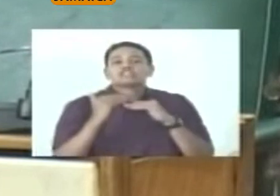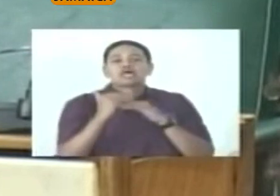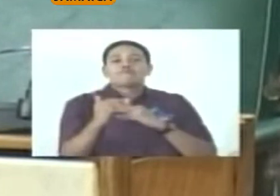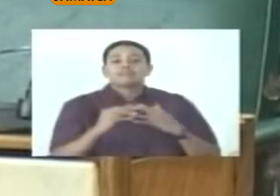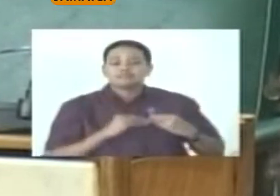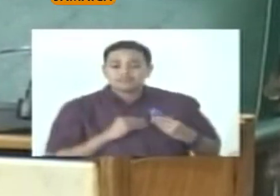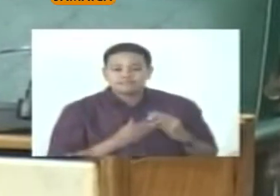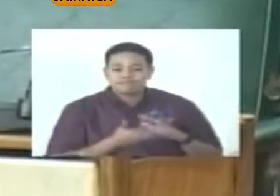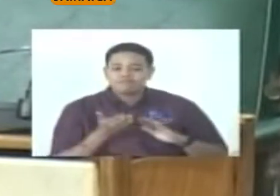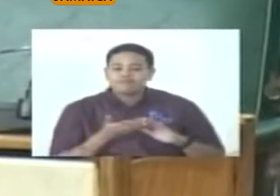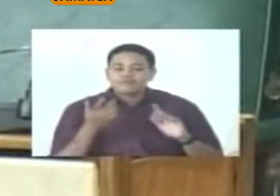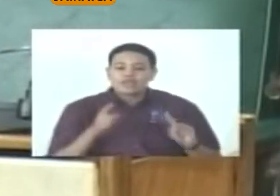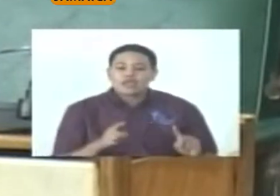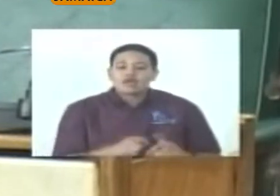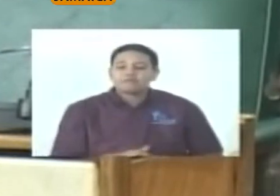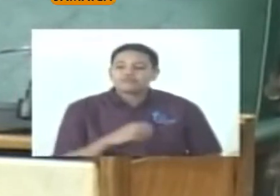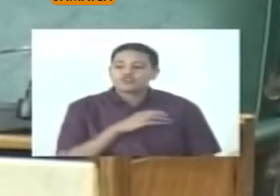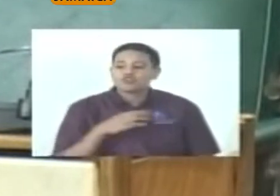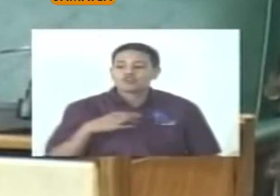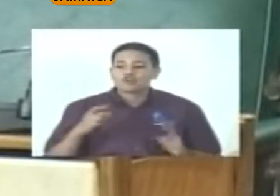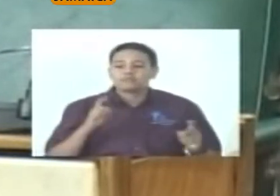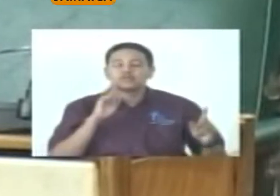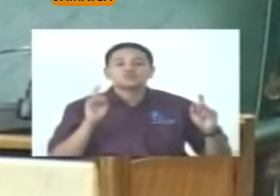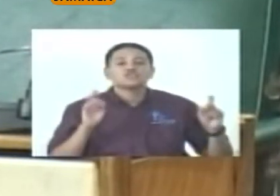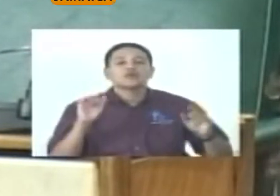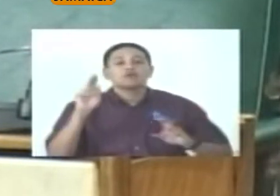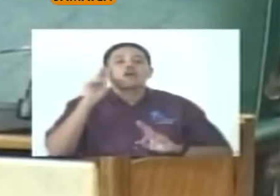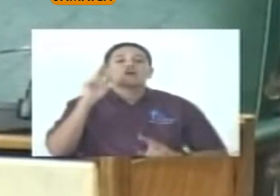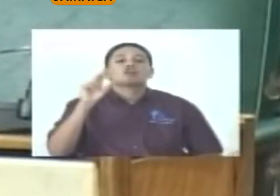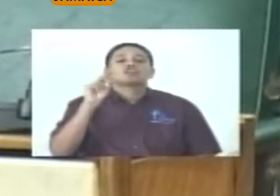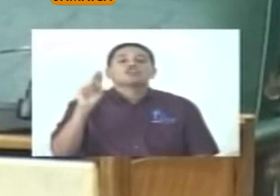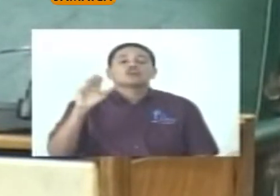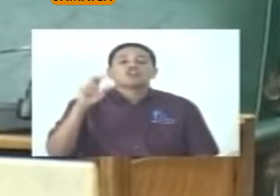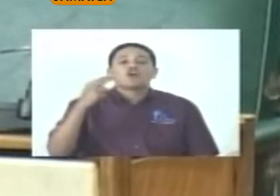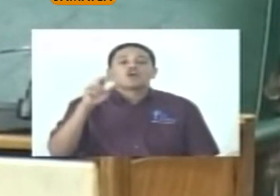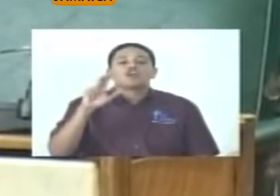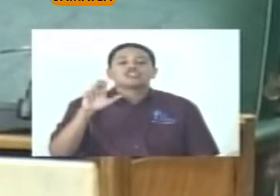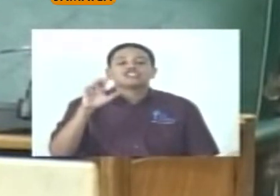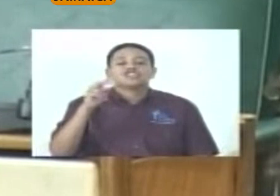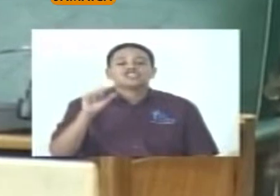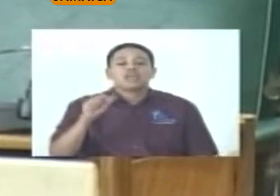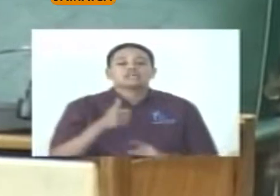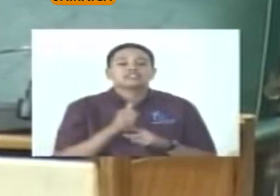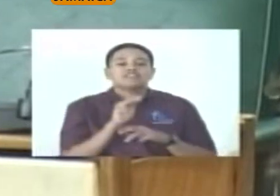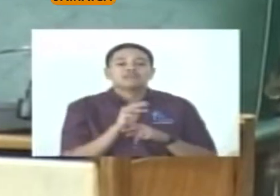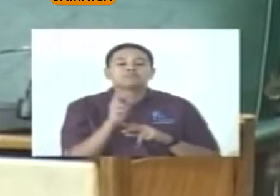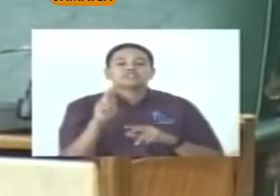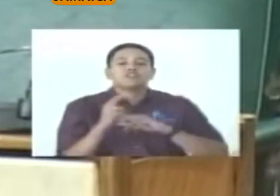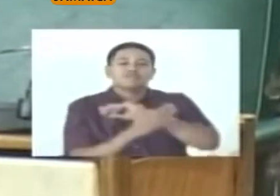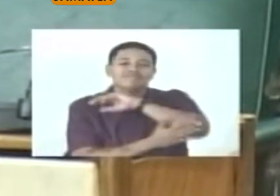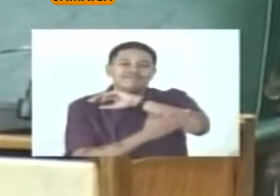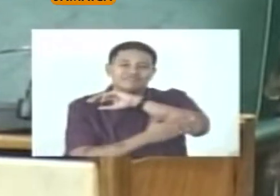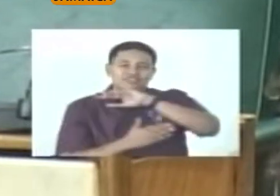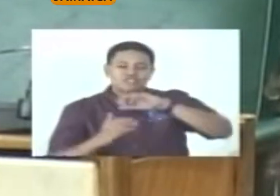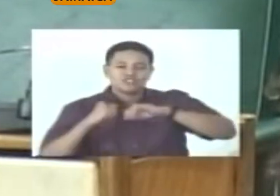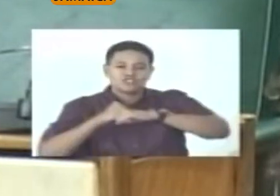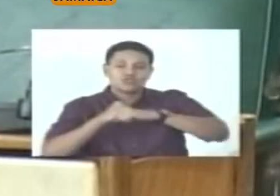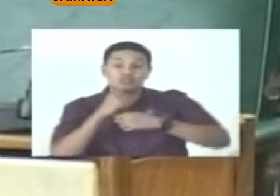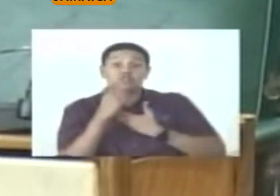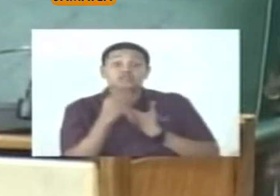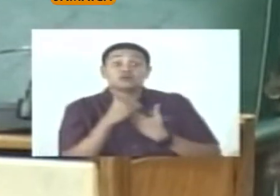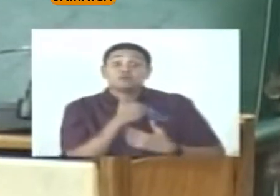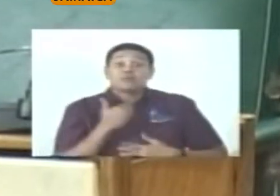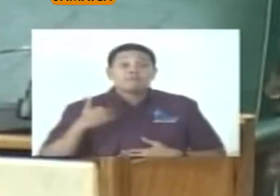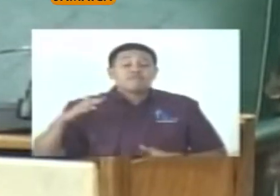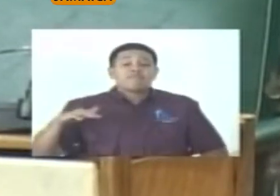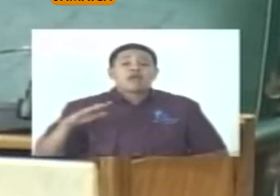adoption. The committee, which was chaired by the Honourable Dr. Horace Chan, Minister of National Security, comprised members of Parliament,